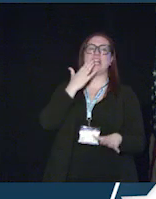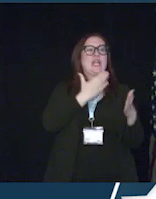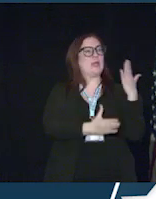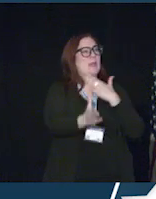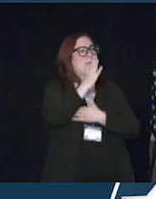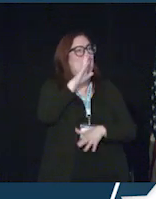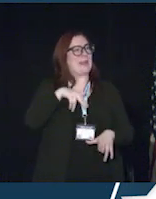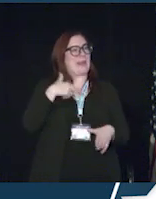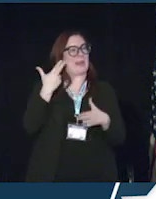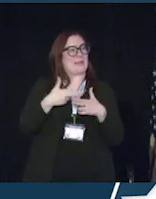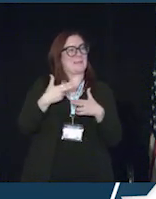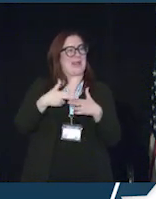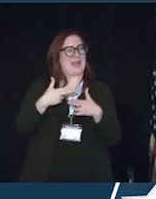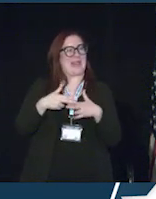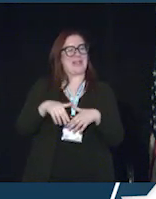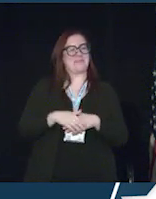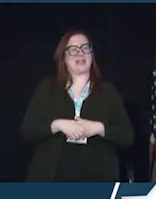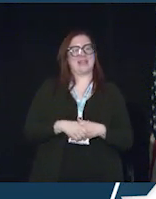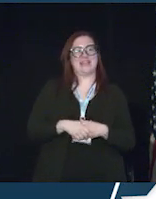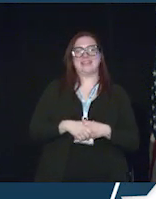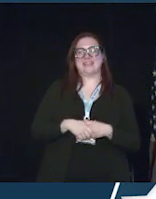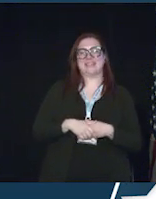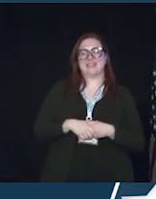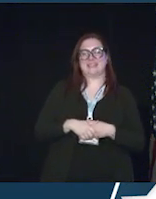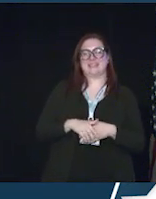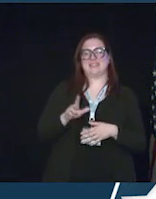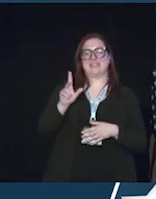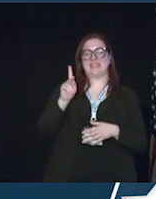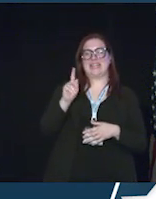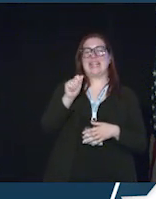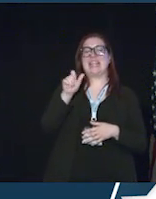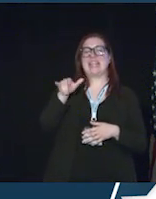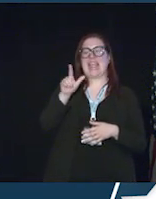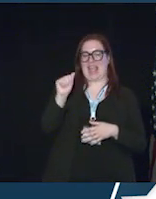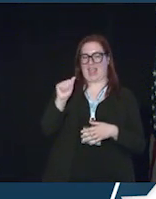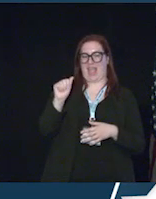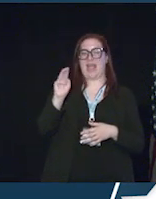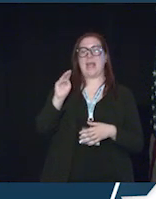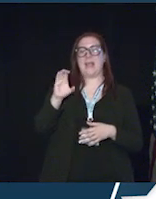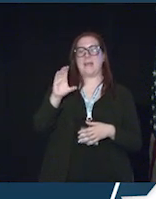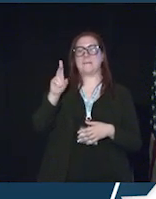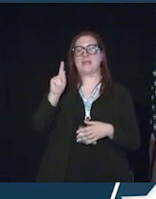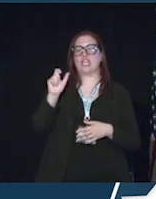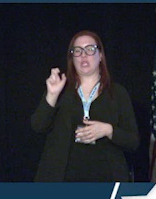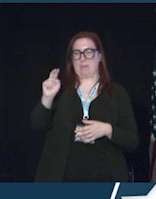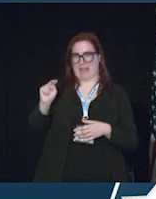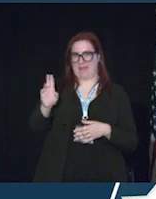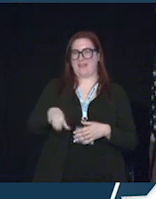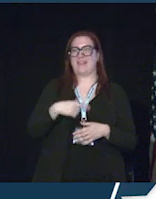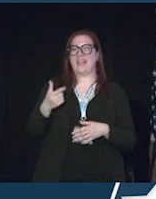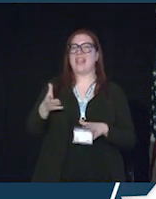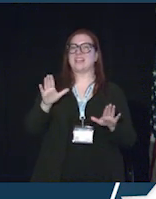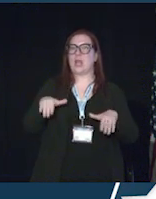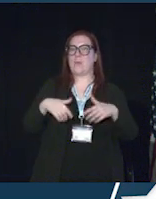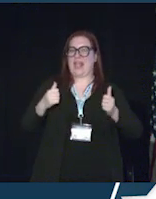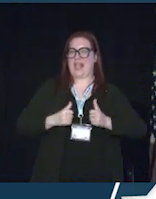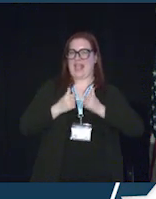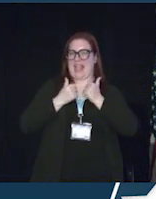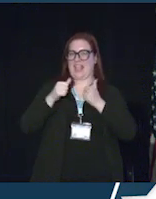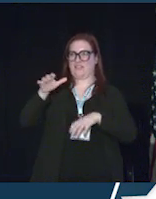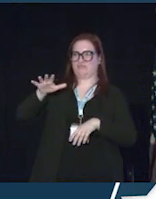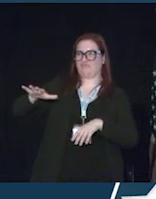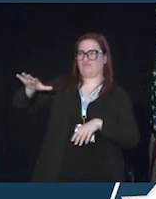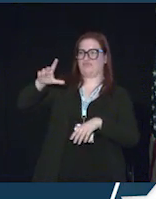is Kayla McEwen, and I live in Syracuse, New York. And as far as my community, I am very